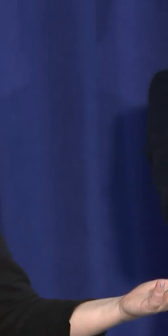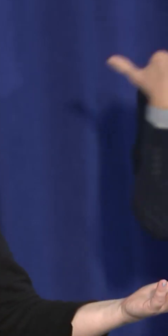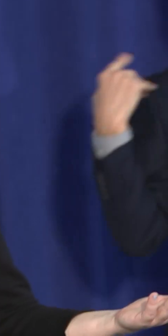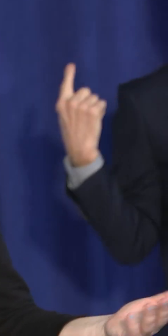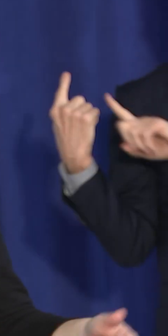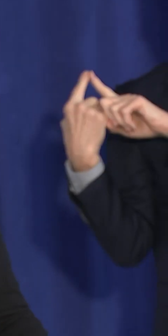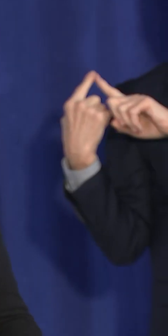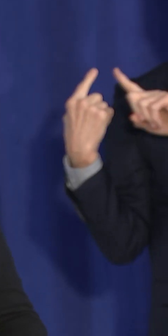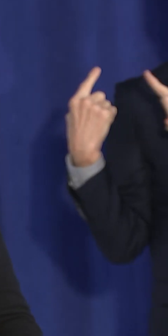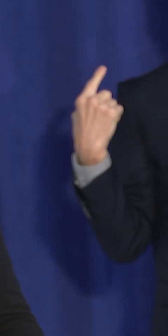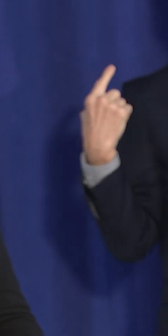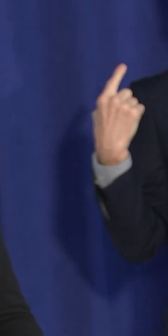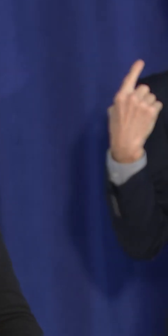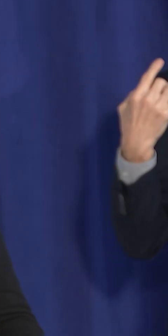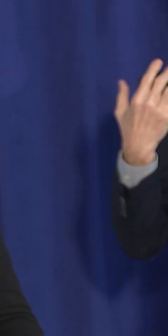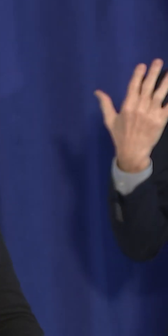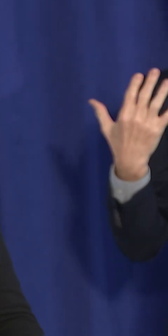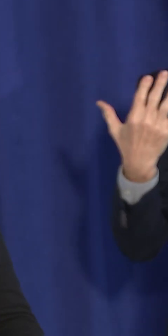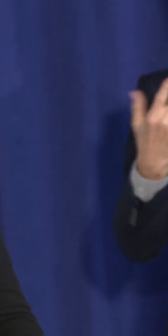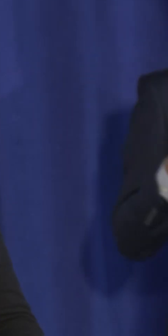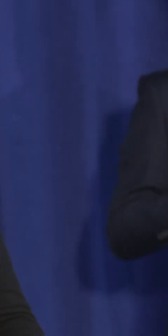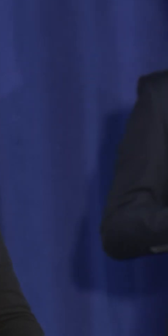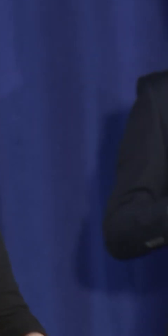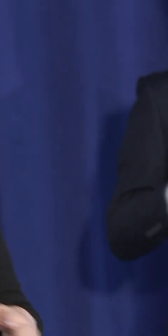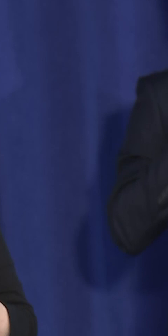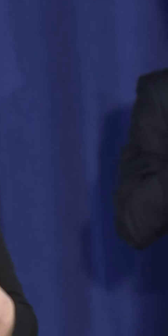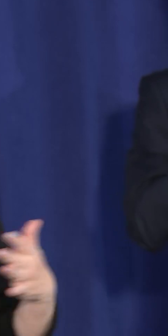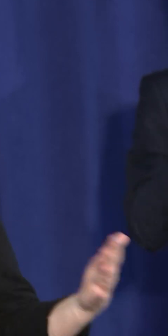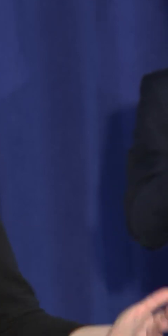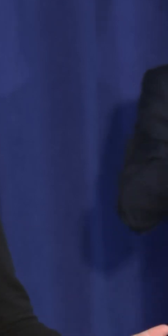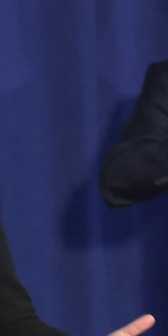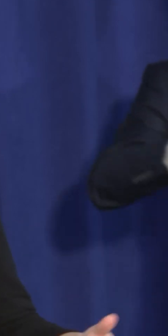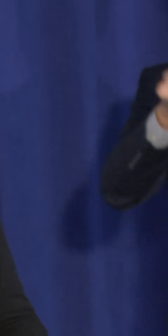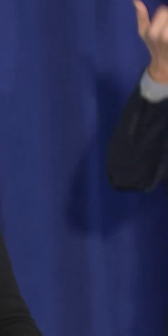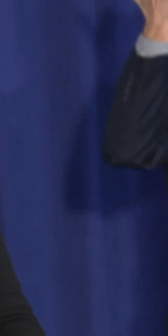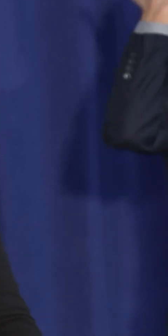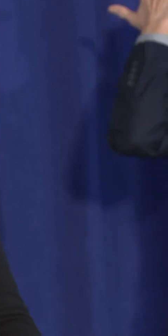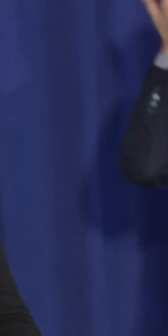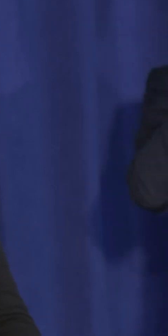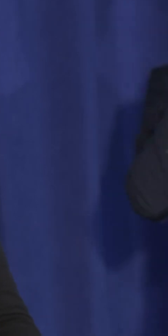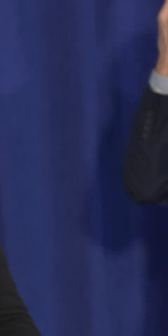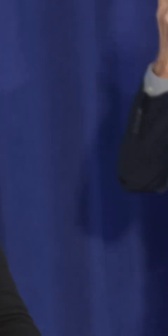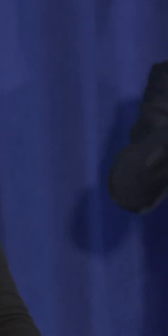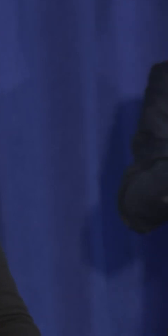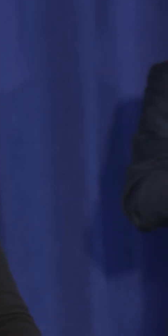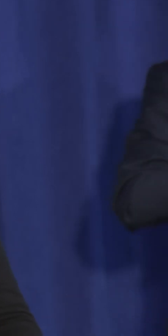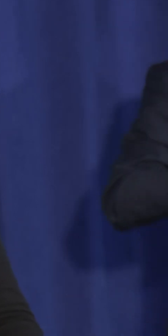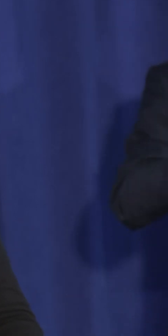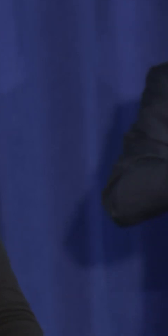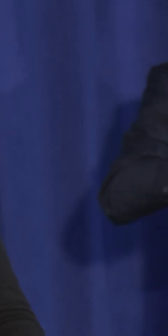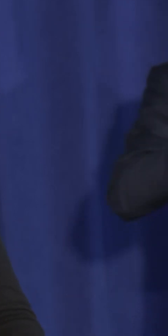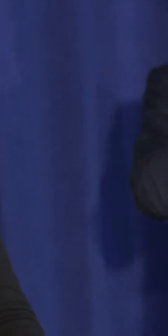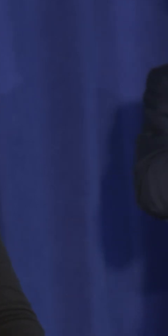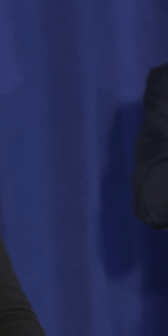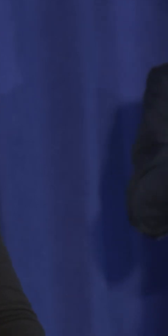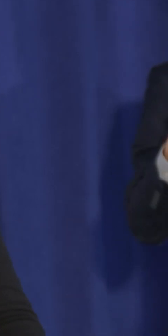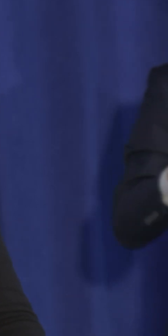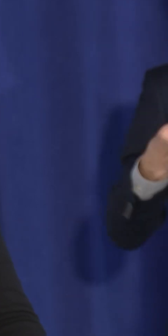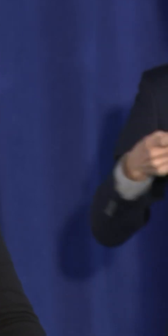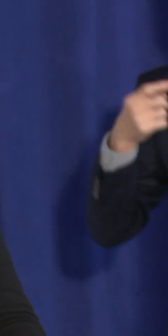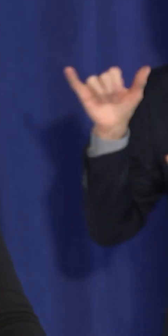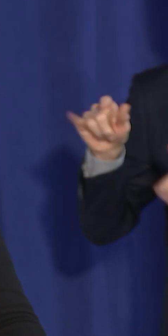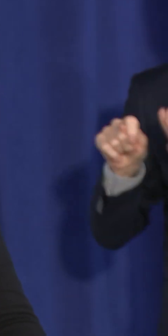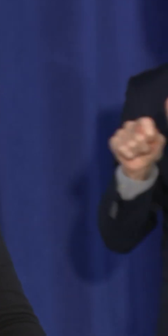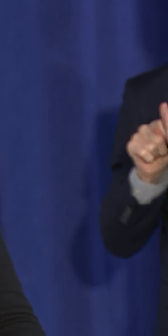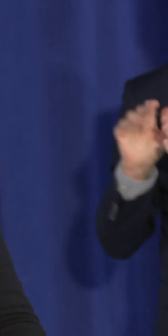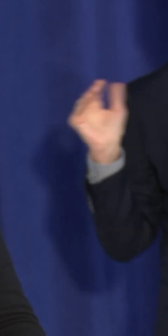we absolutely would not have been able to keep up with hospitalizations. We would have seen untold number of deaths, honestly. And the